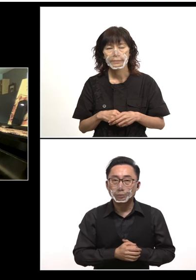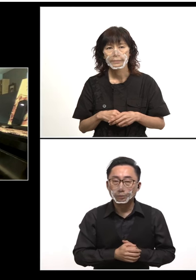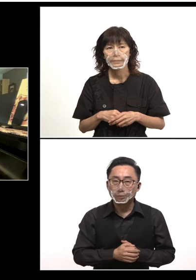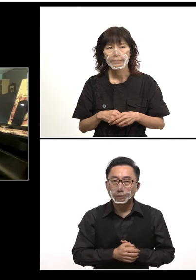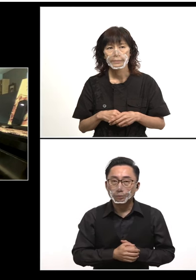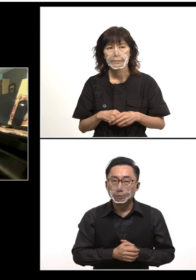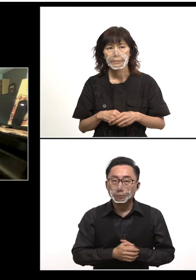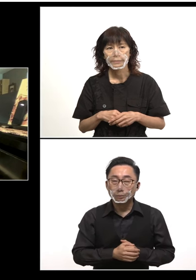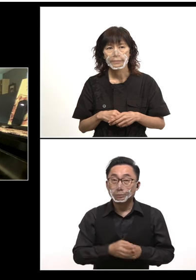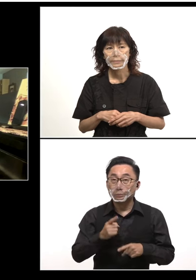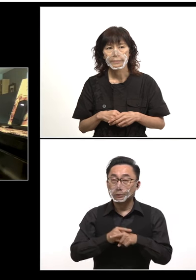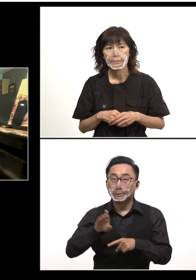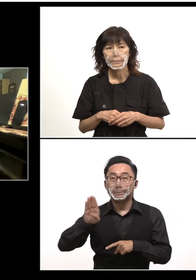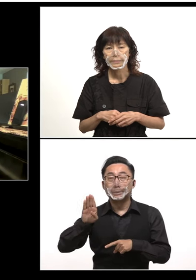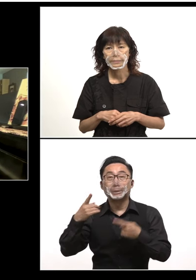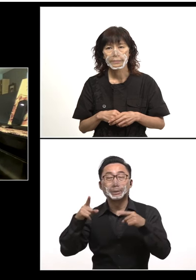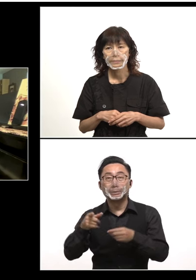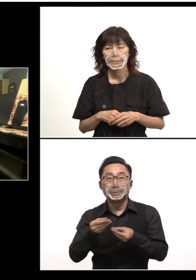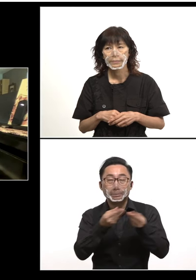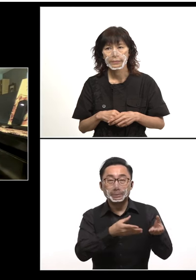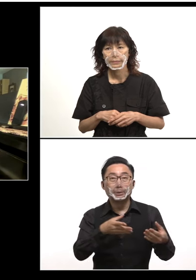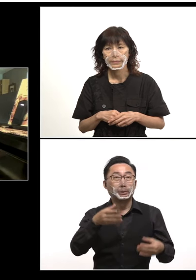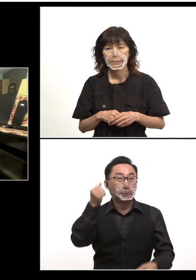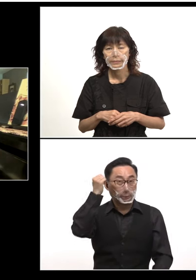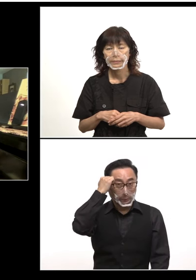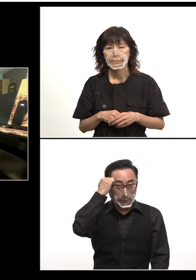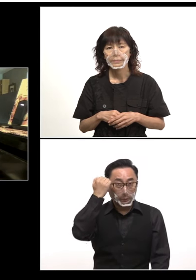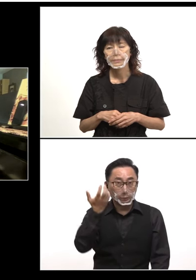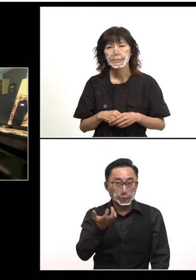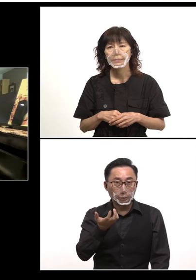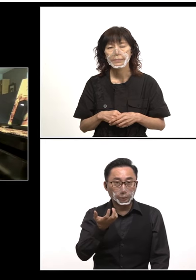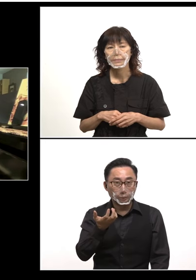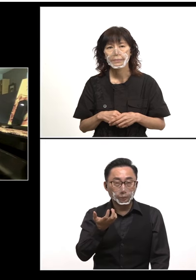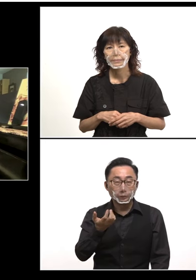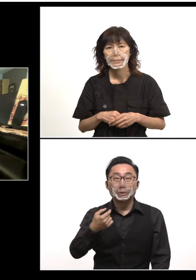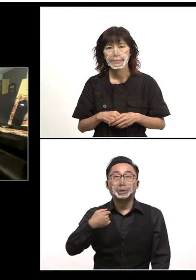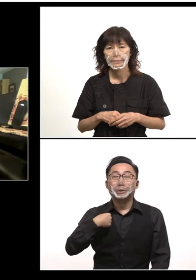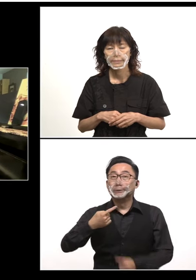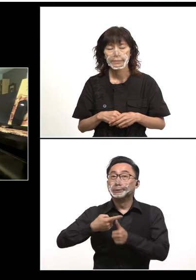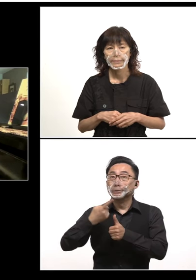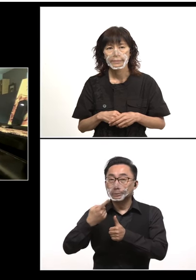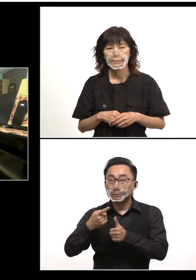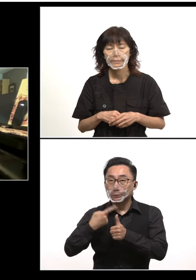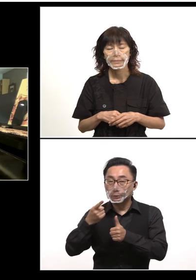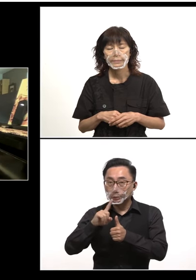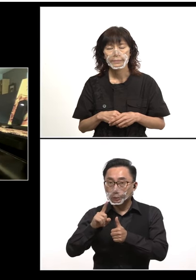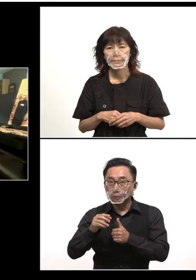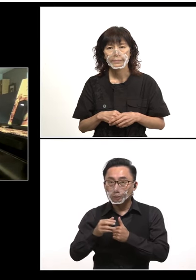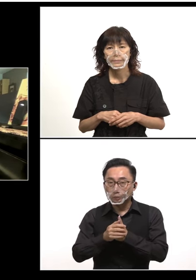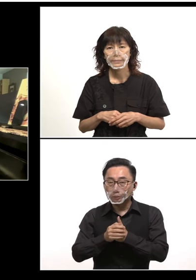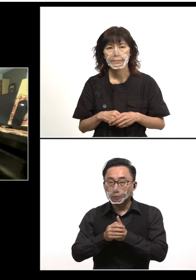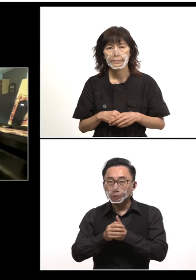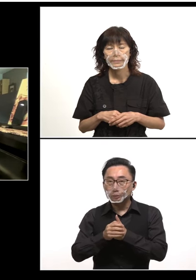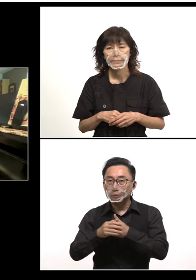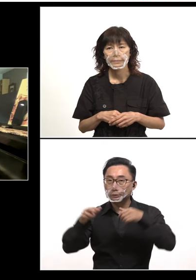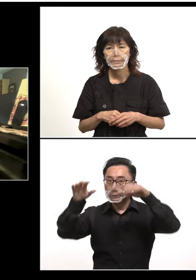I often just end up splitting the counterpoint up very easily to just the most important